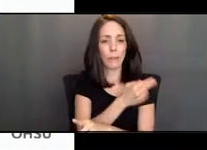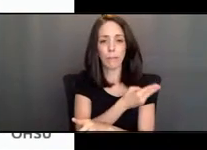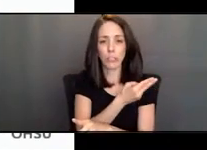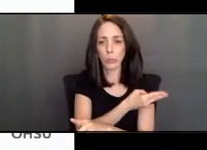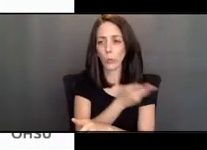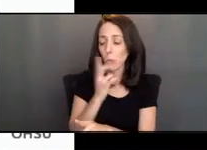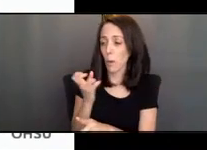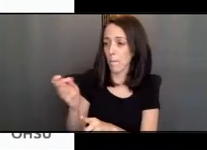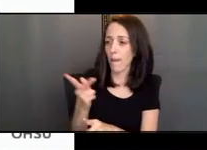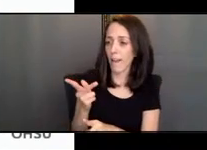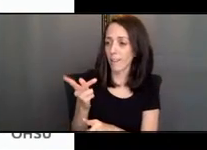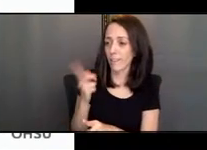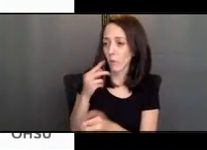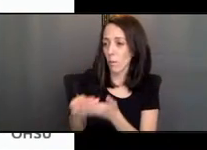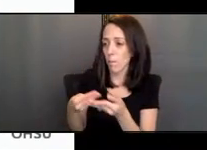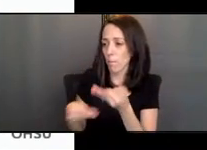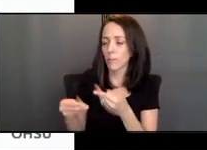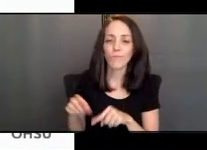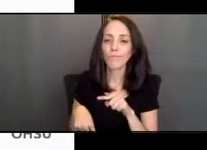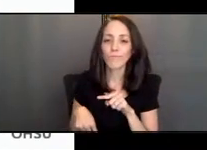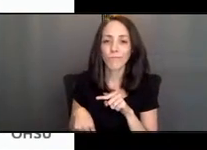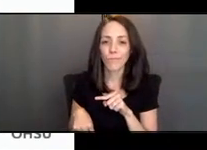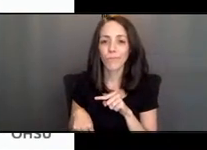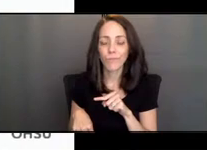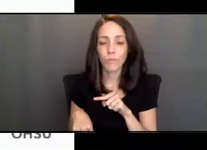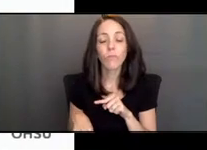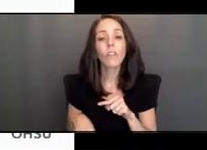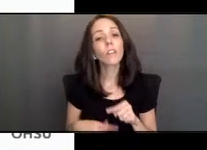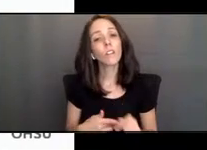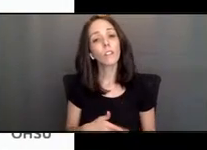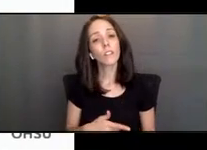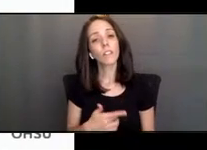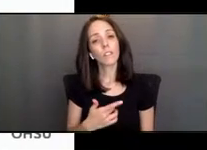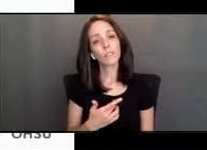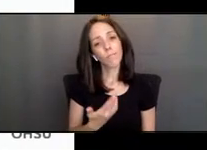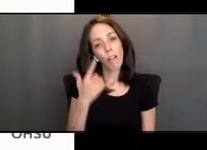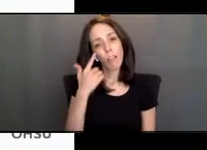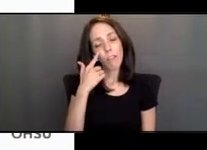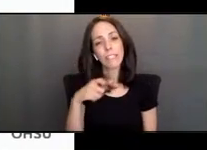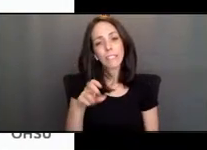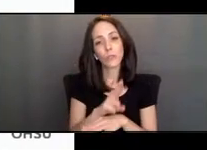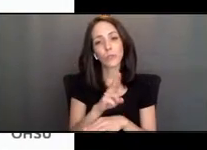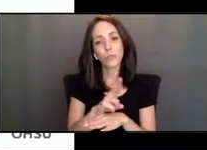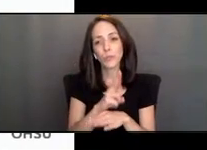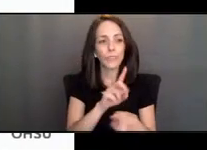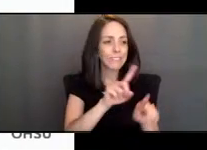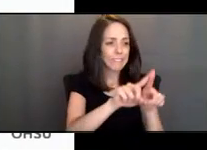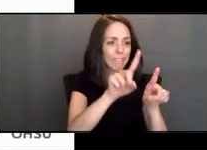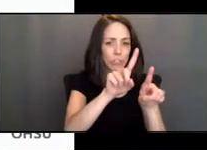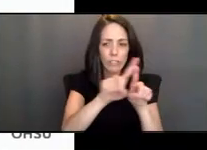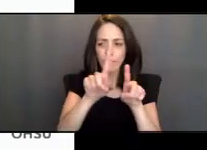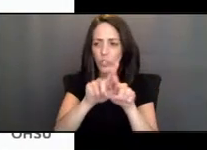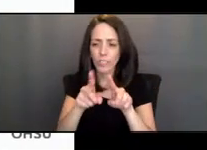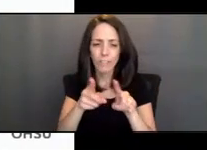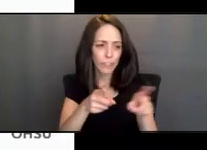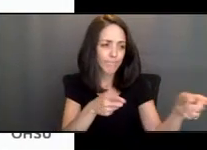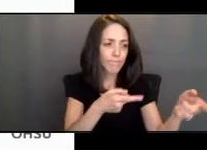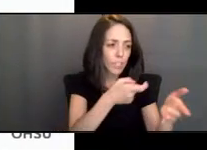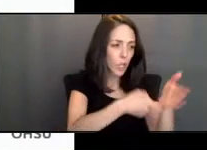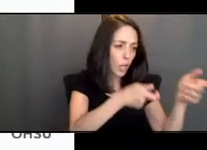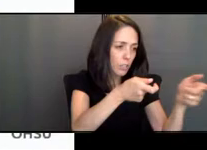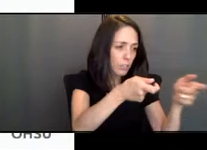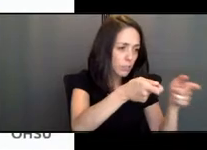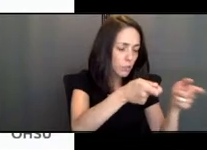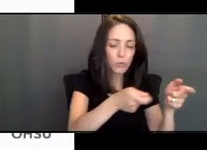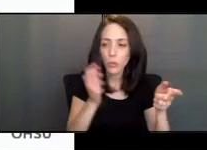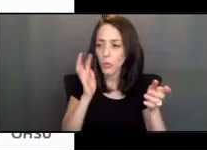year. We will likely have to pull a combination of levers: cost control, focus on